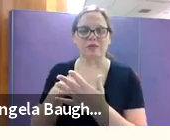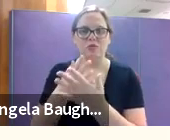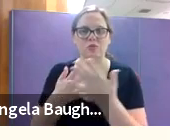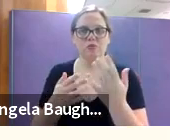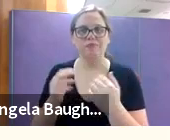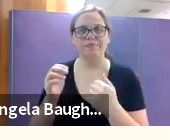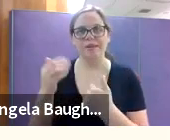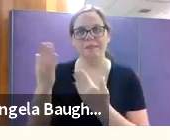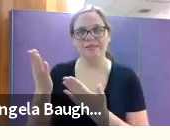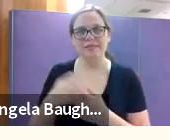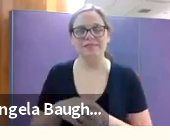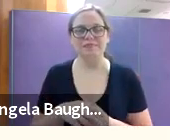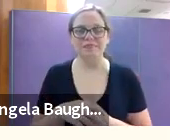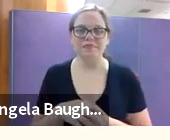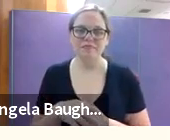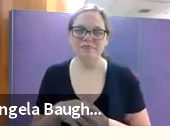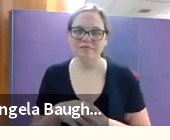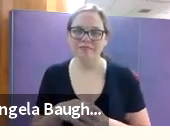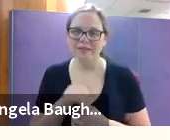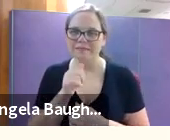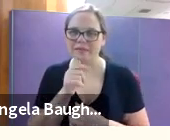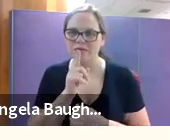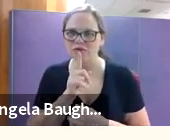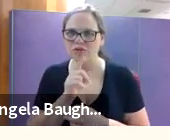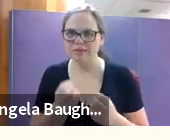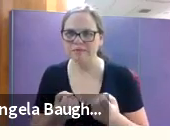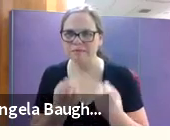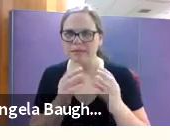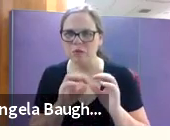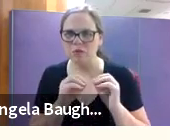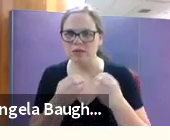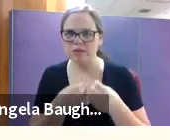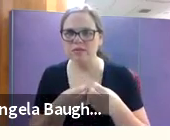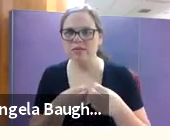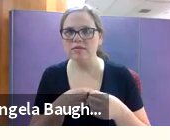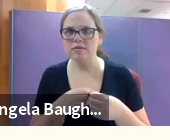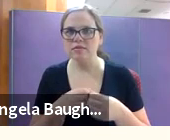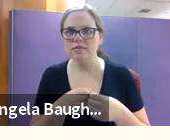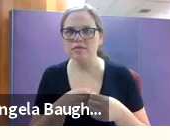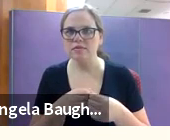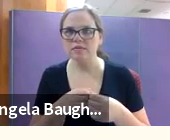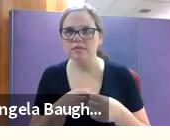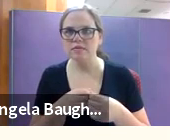presented. I don't know how many organizations that are in that same